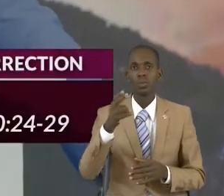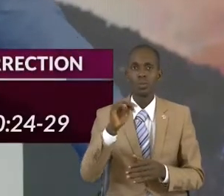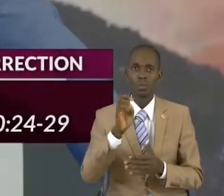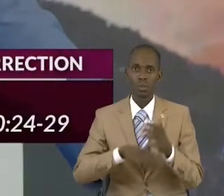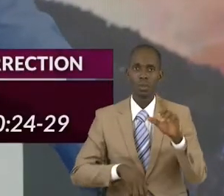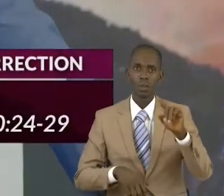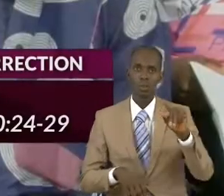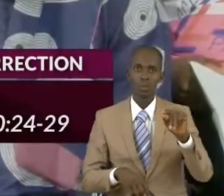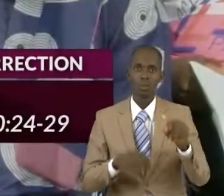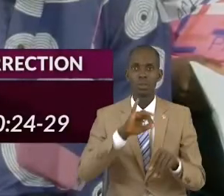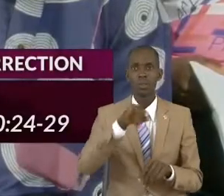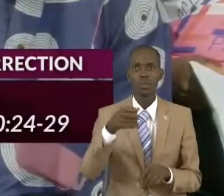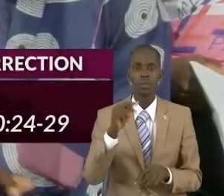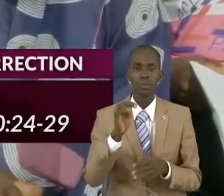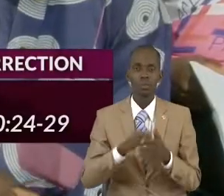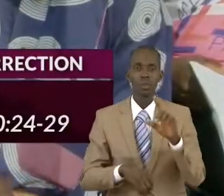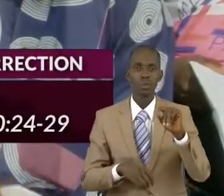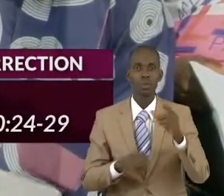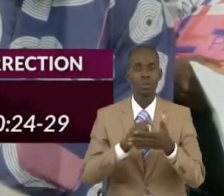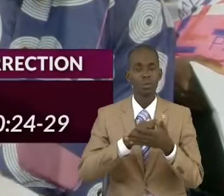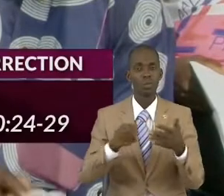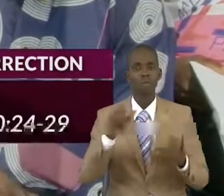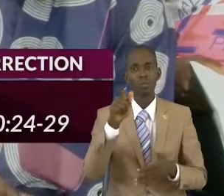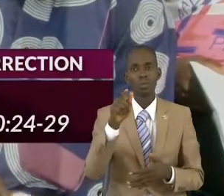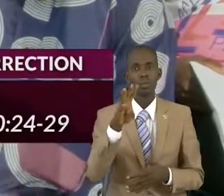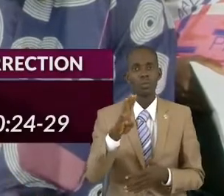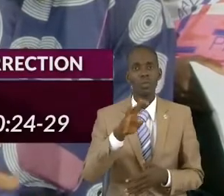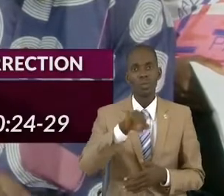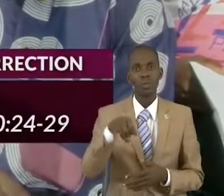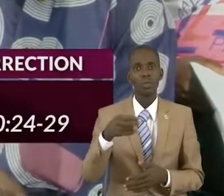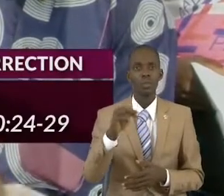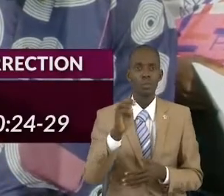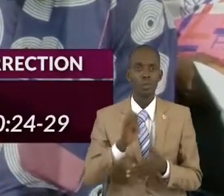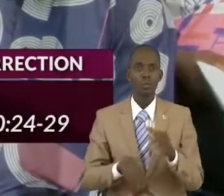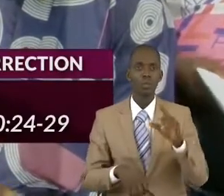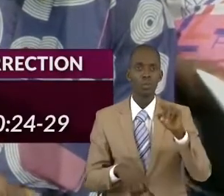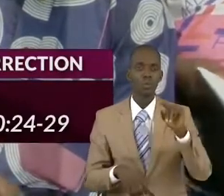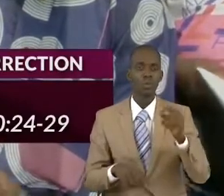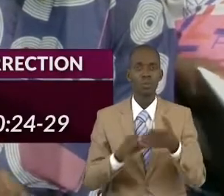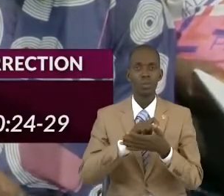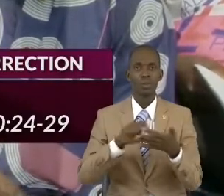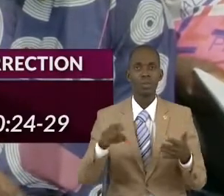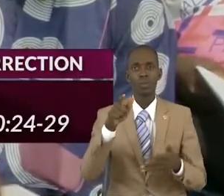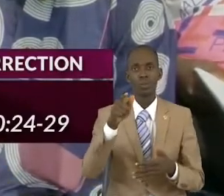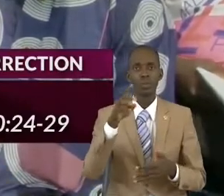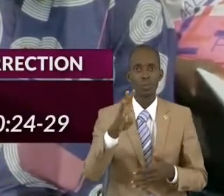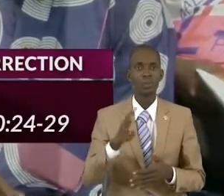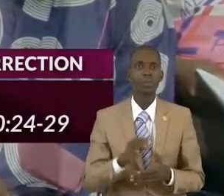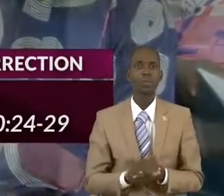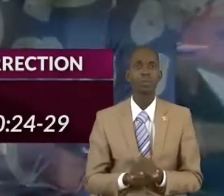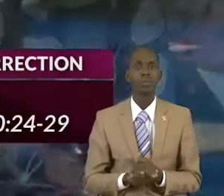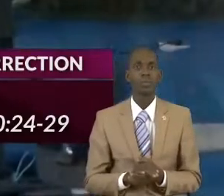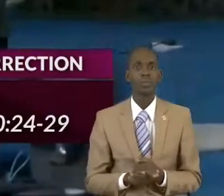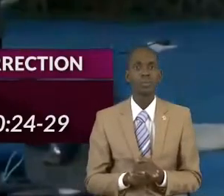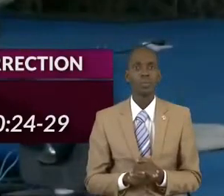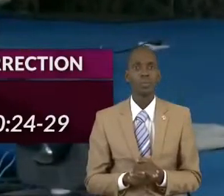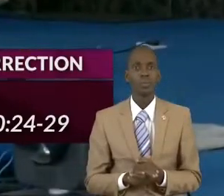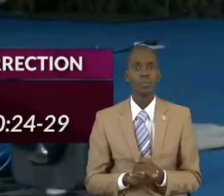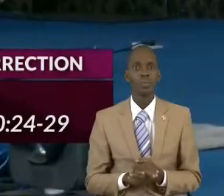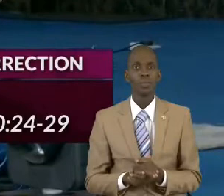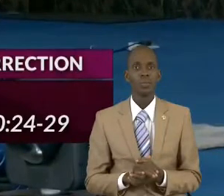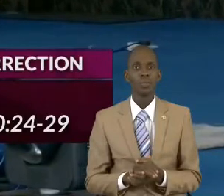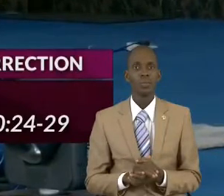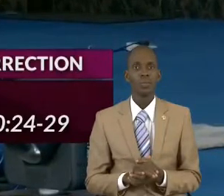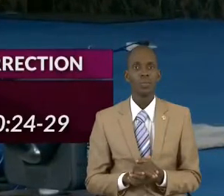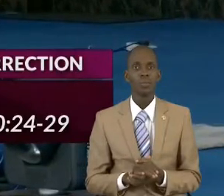verse 24. In John chapter 20, verse 24. But